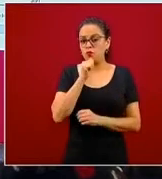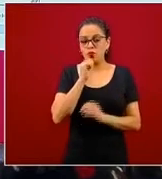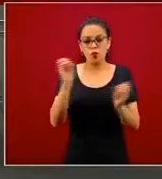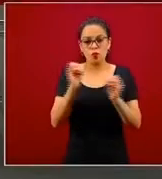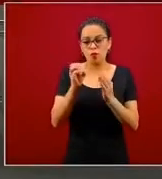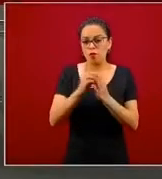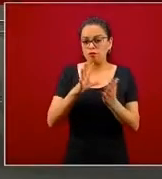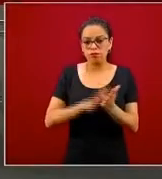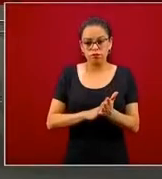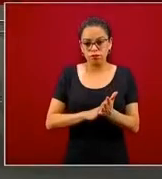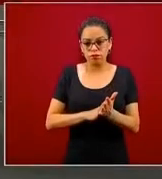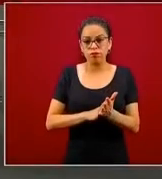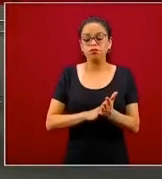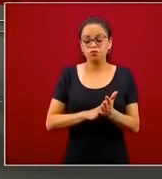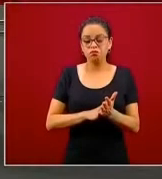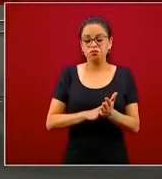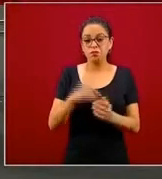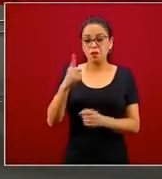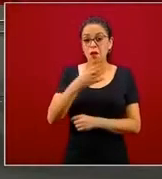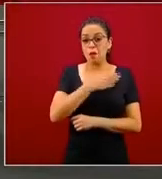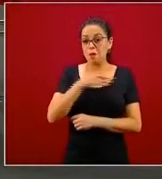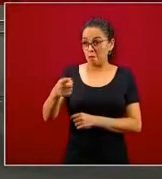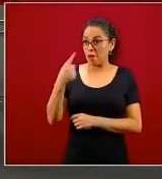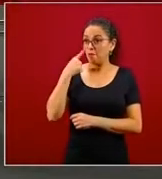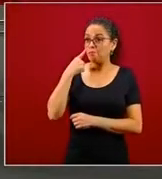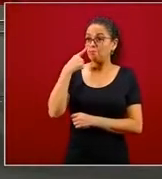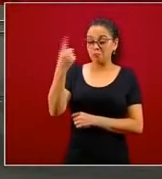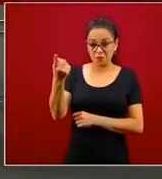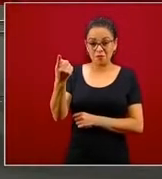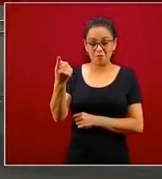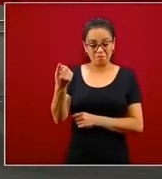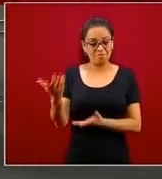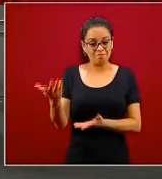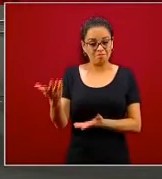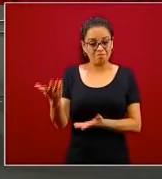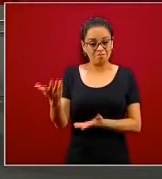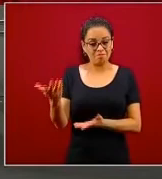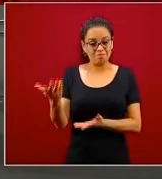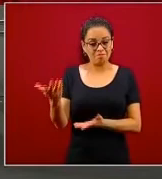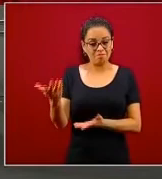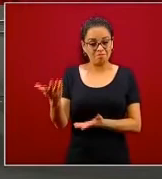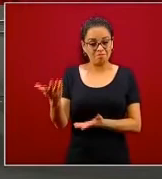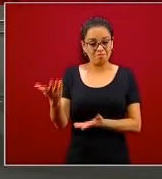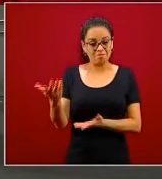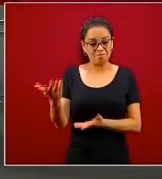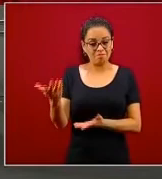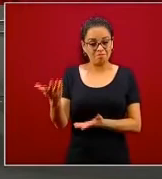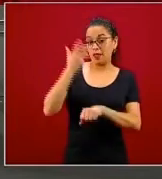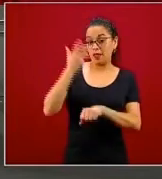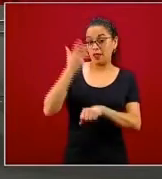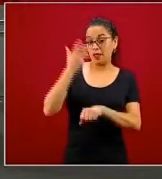were not recorded in the first place, say case. And it is a very good observation.